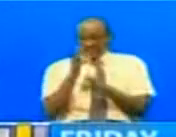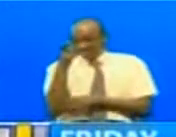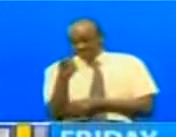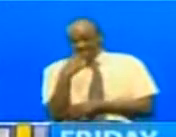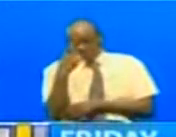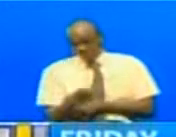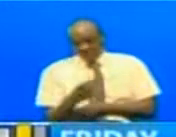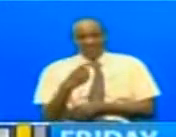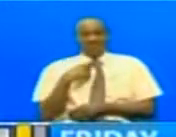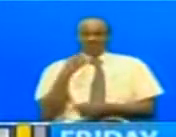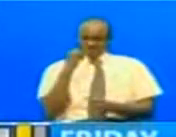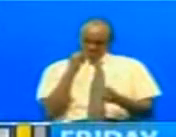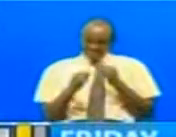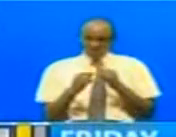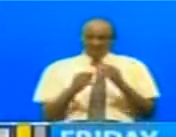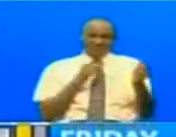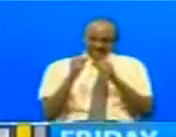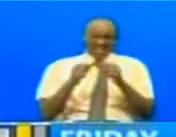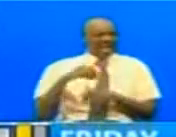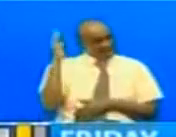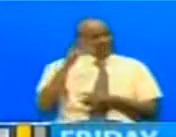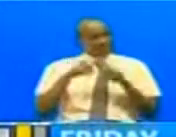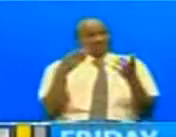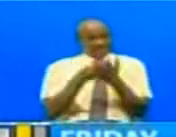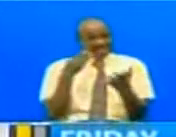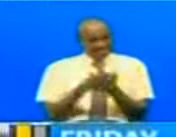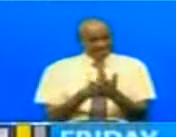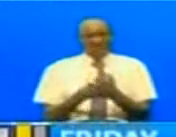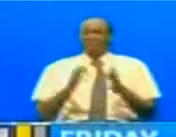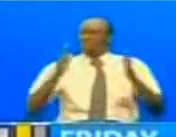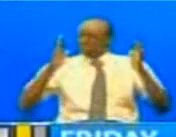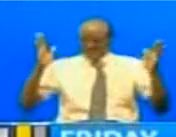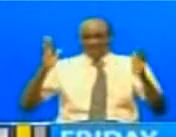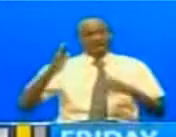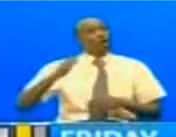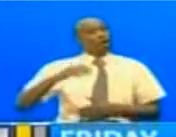are calling it the fight of the century. But financially, it's shaping up to be the biggest fight ever.